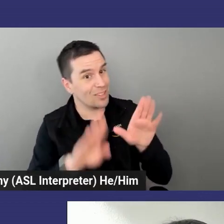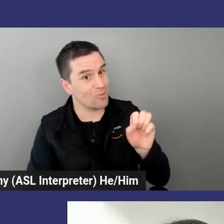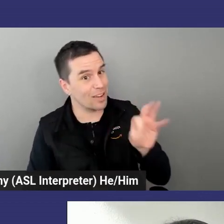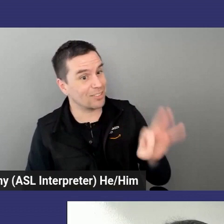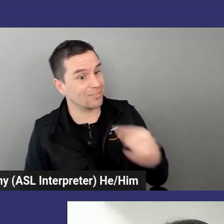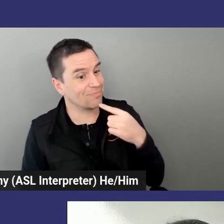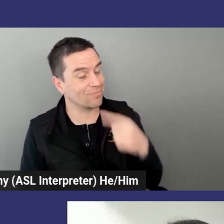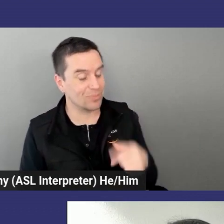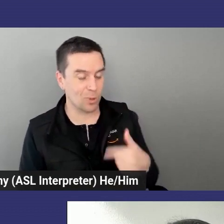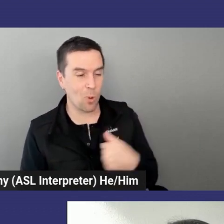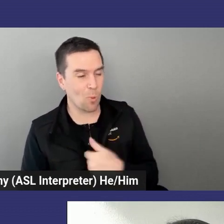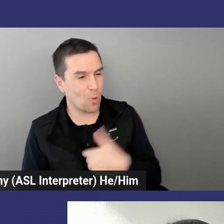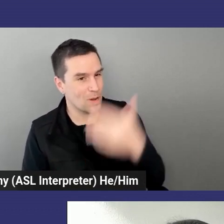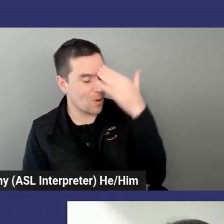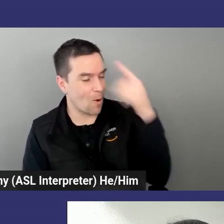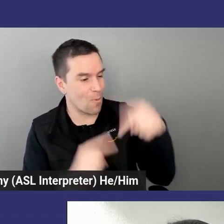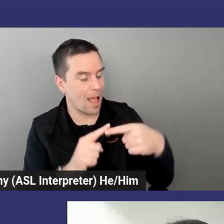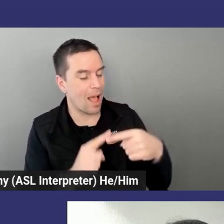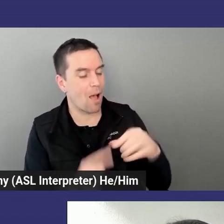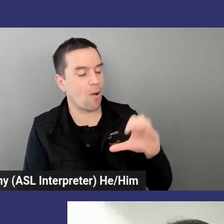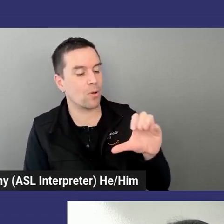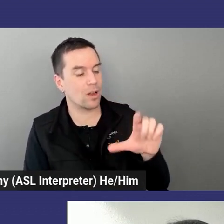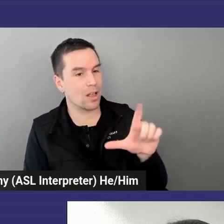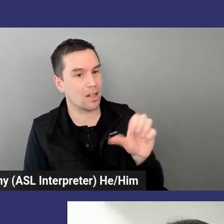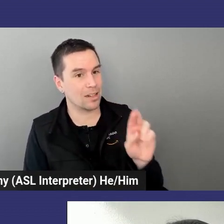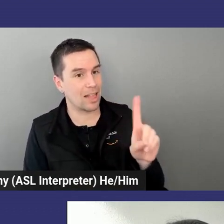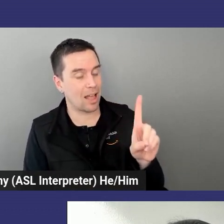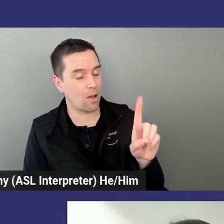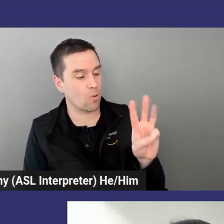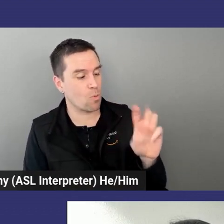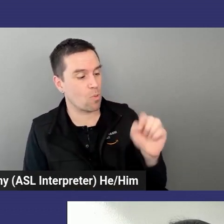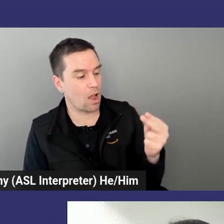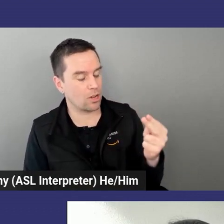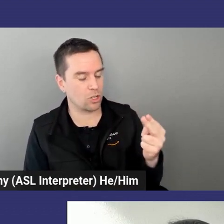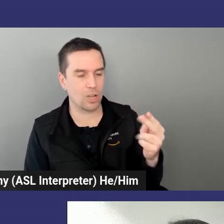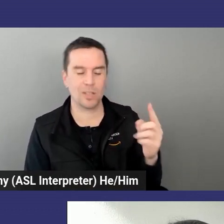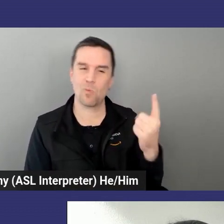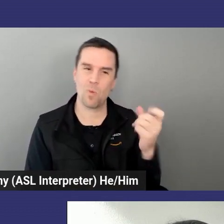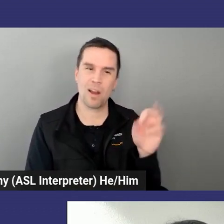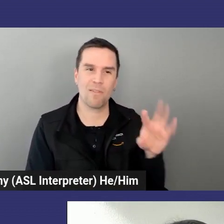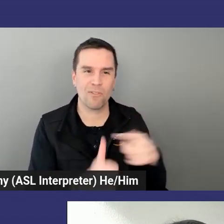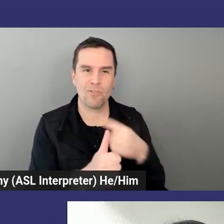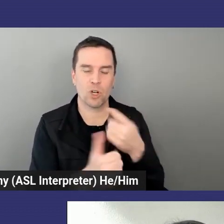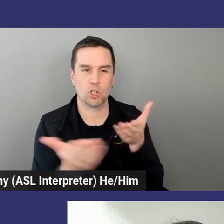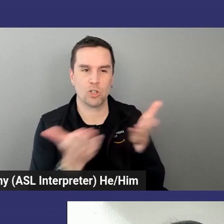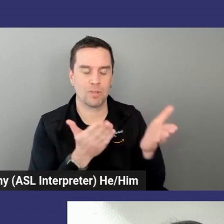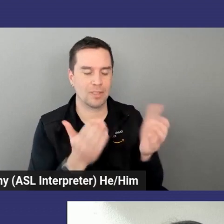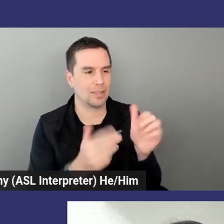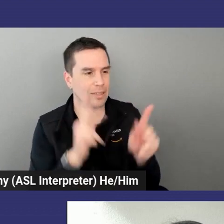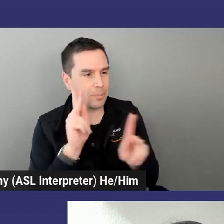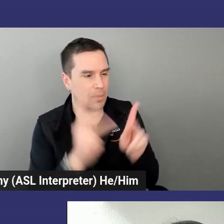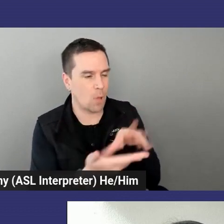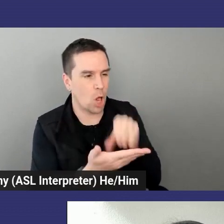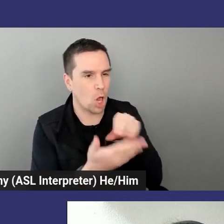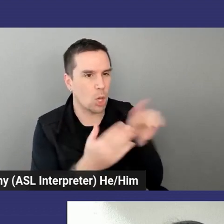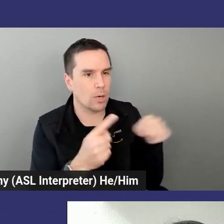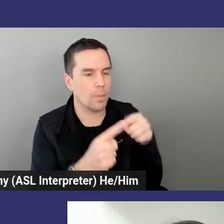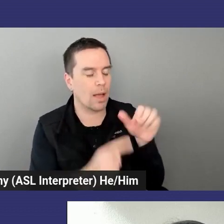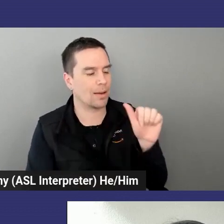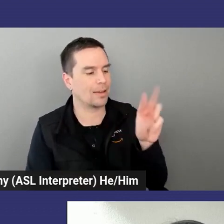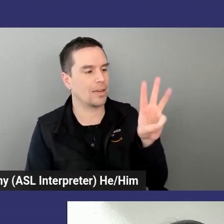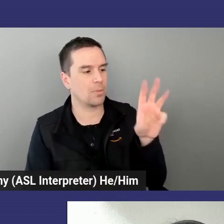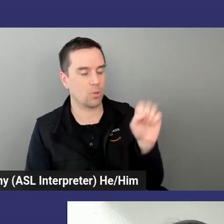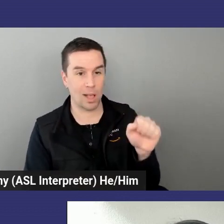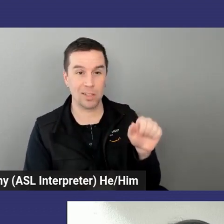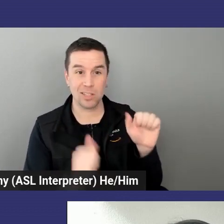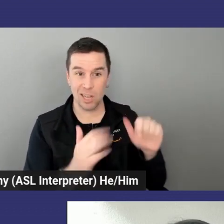a very early on service that people learn about with AWS. But, well, let's start there, actually. Can you